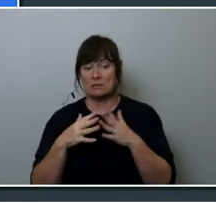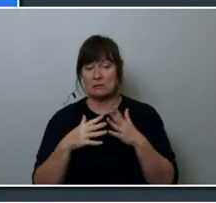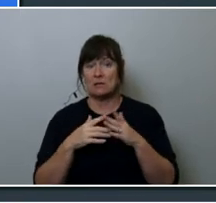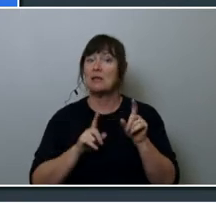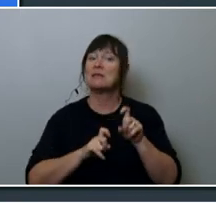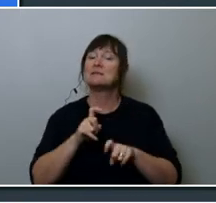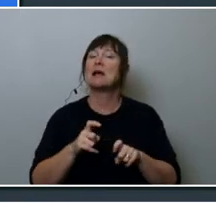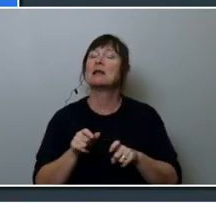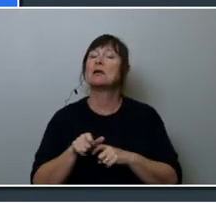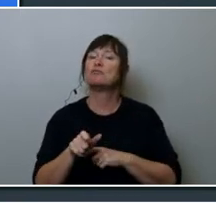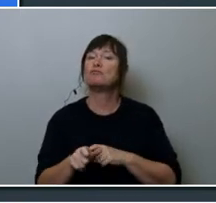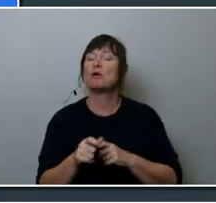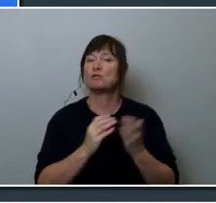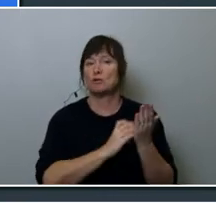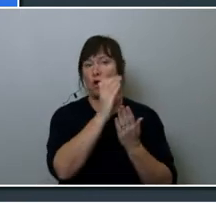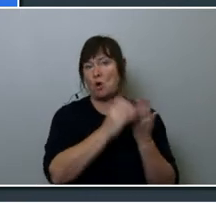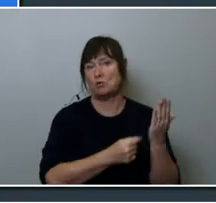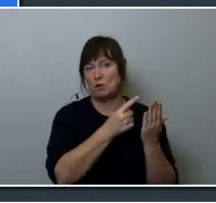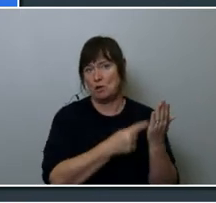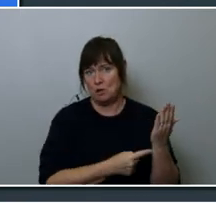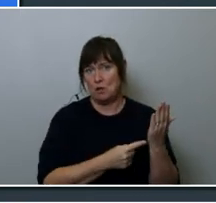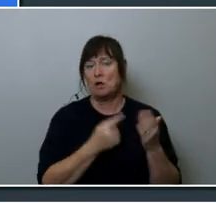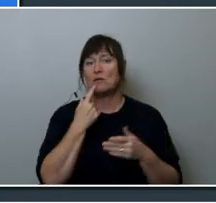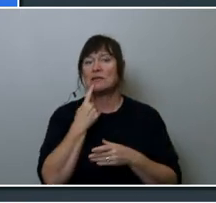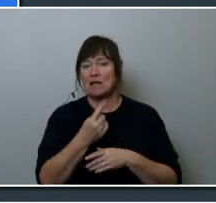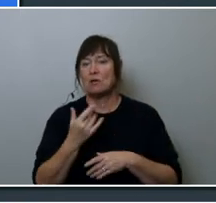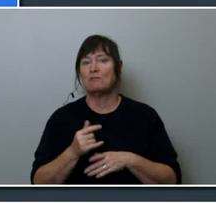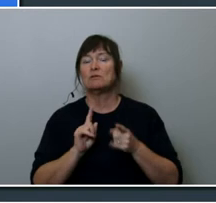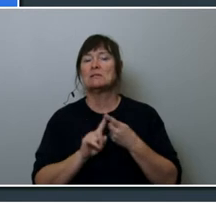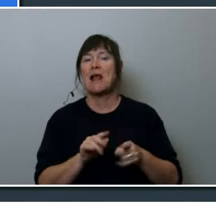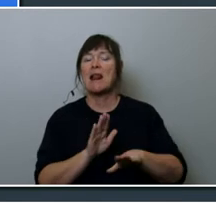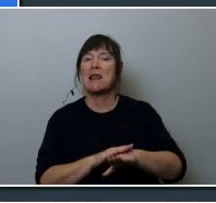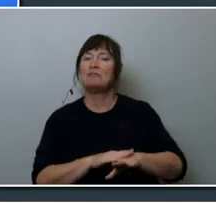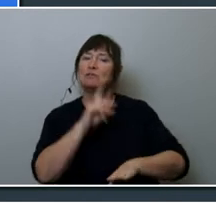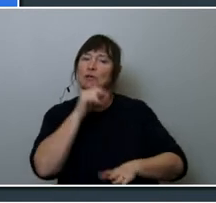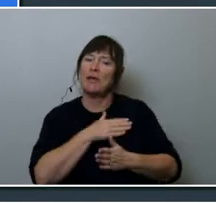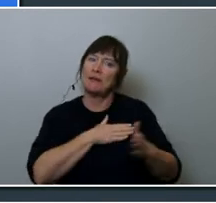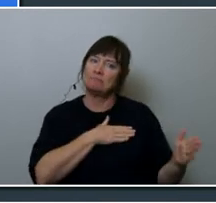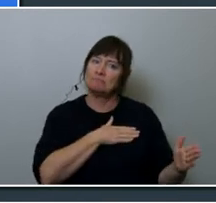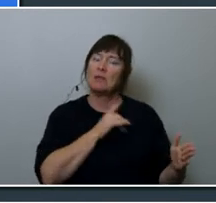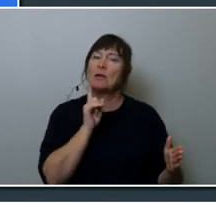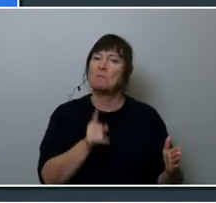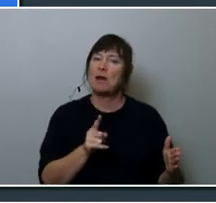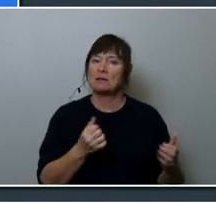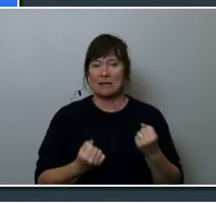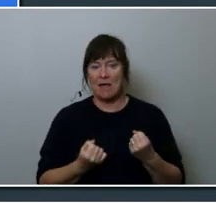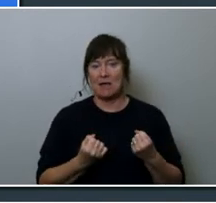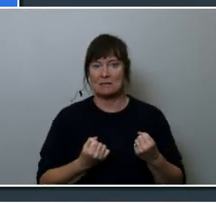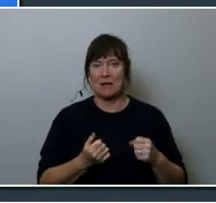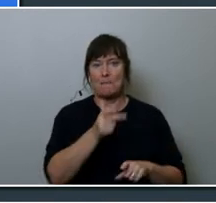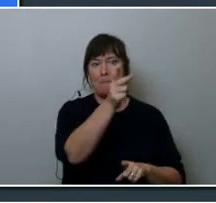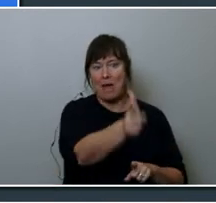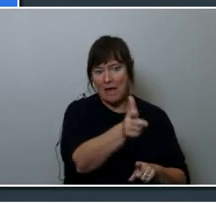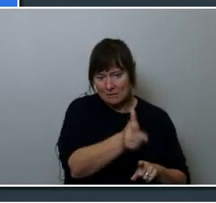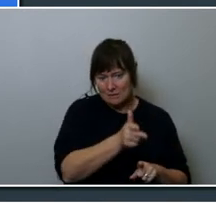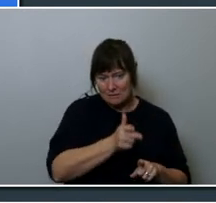road code, and they describe that we have to stay as far left as possible. But the problem we face is when cars